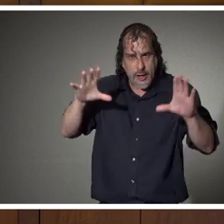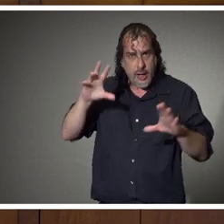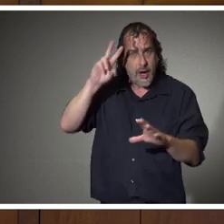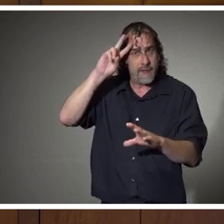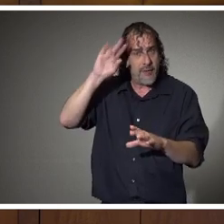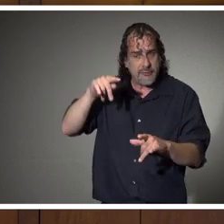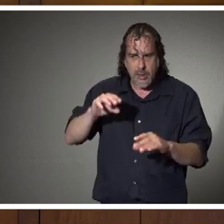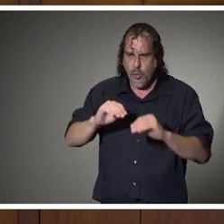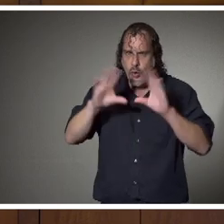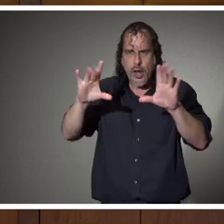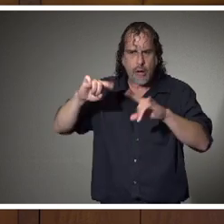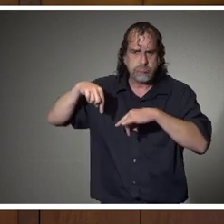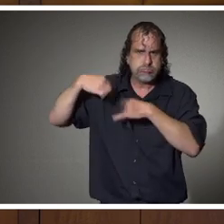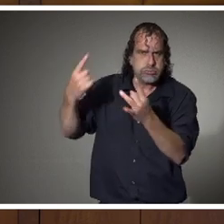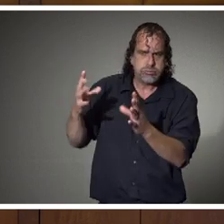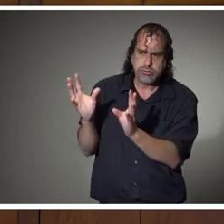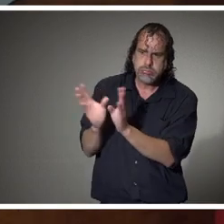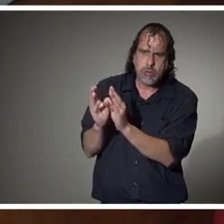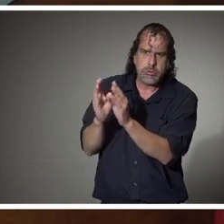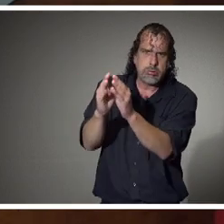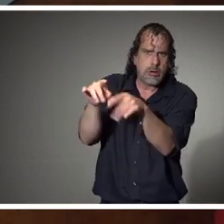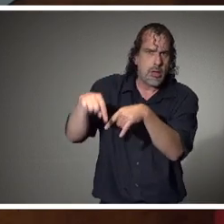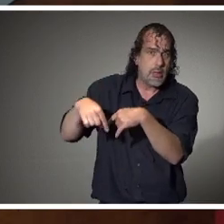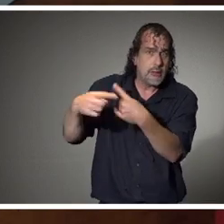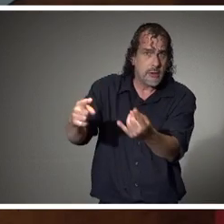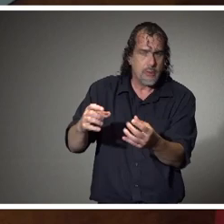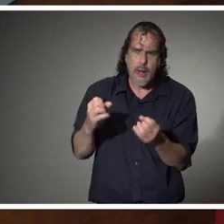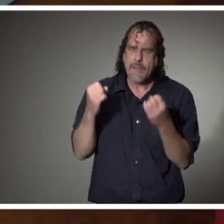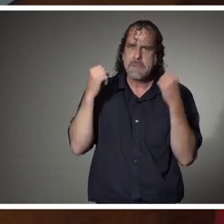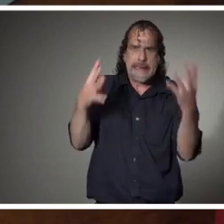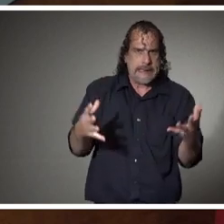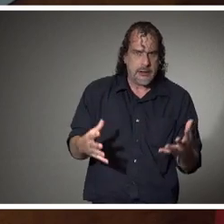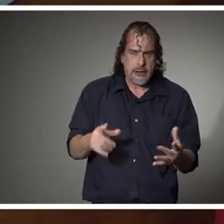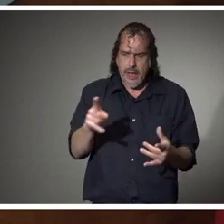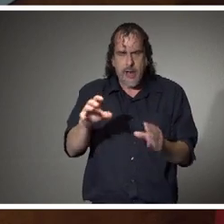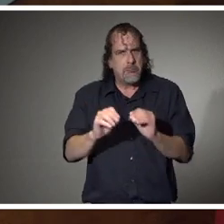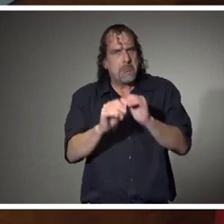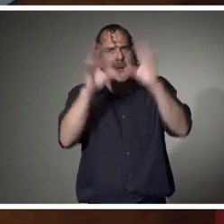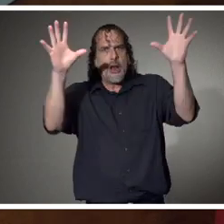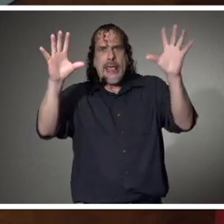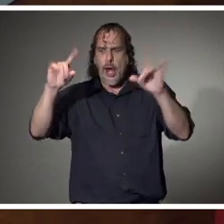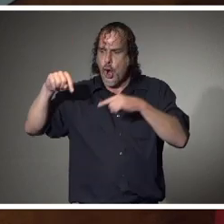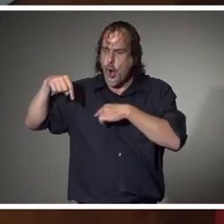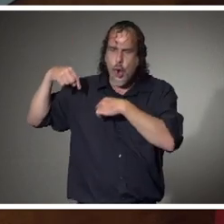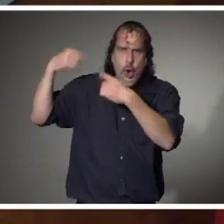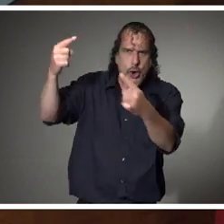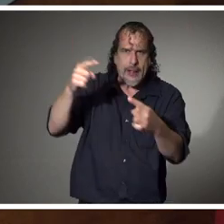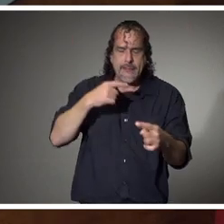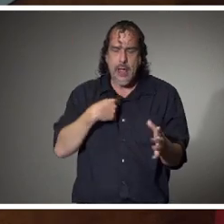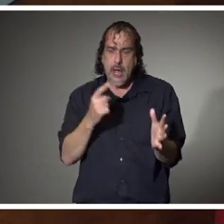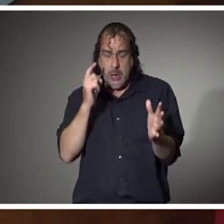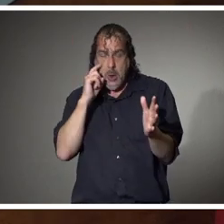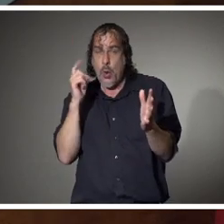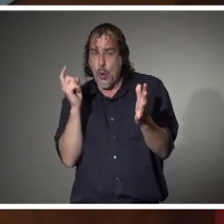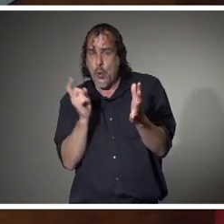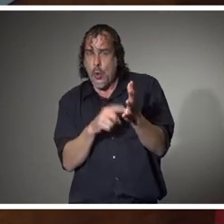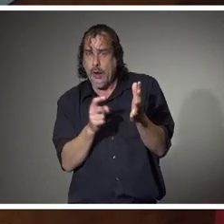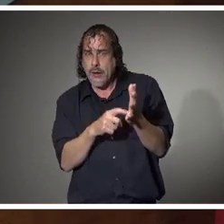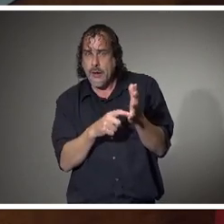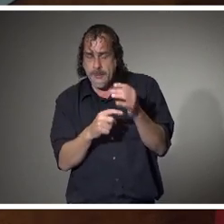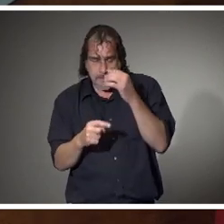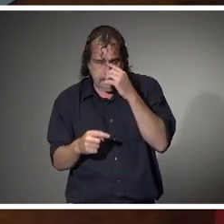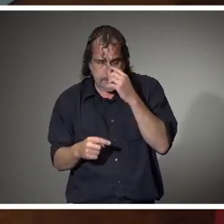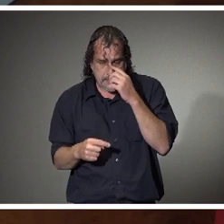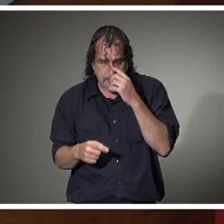Pence has made it clear in every call we've had since then, and there have been dozens. In every call, they recognize that the